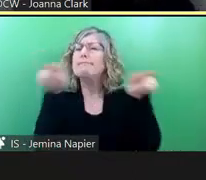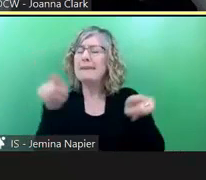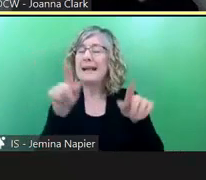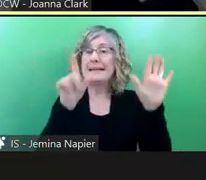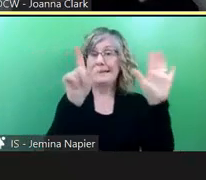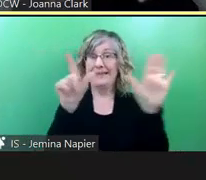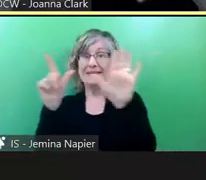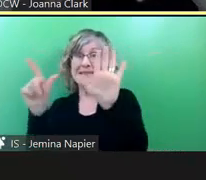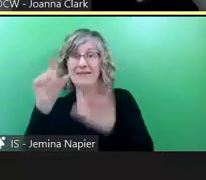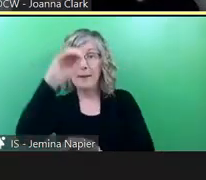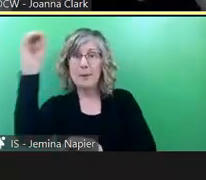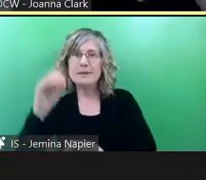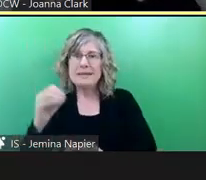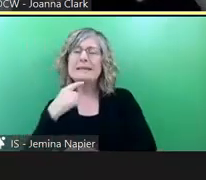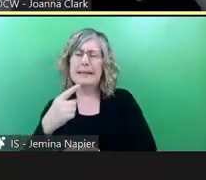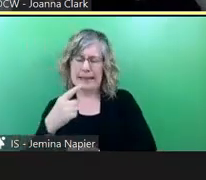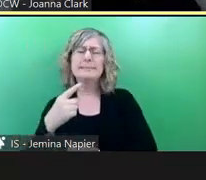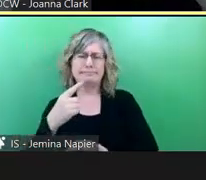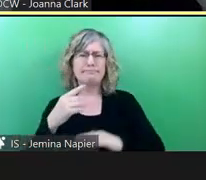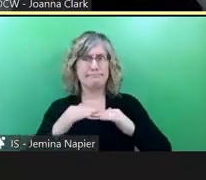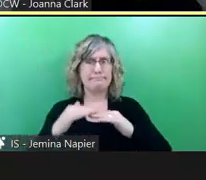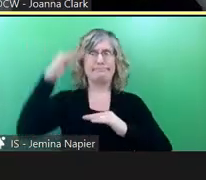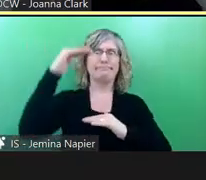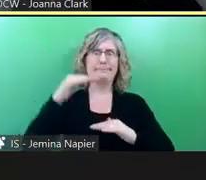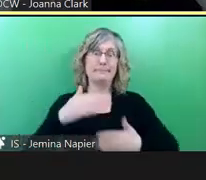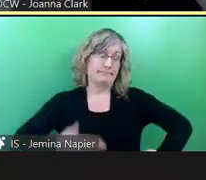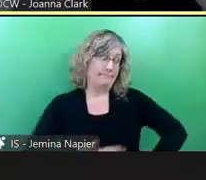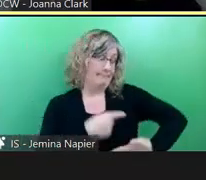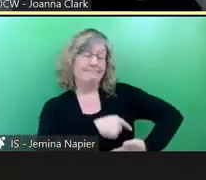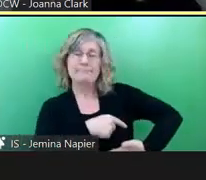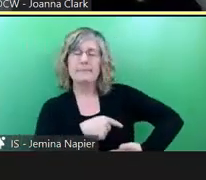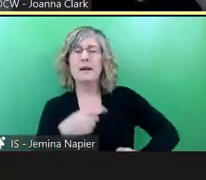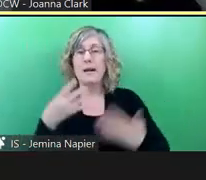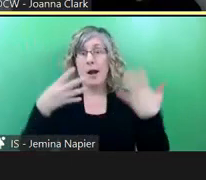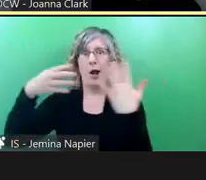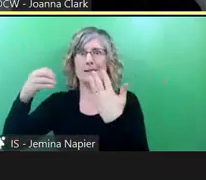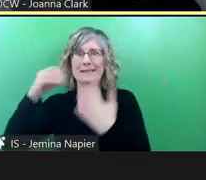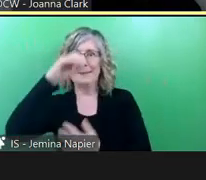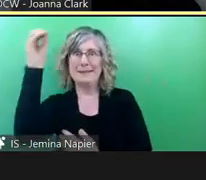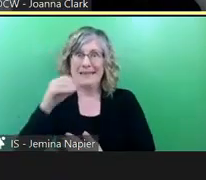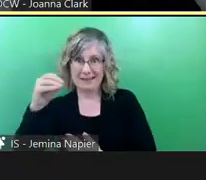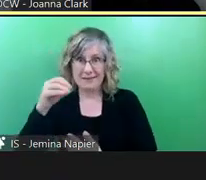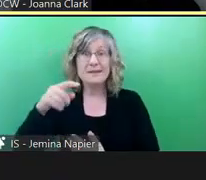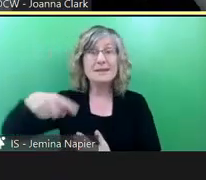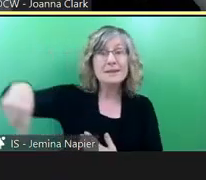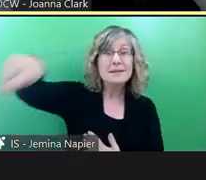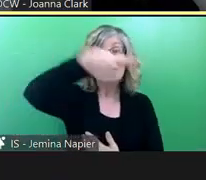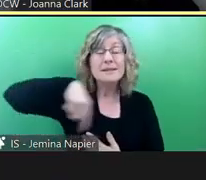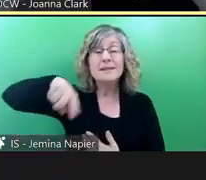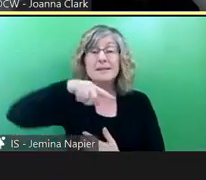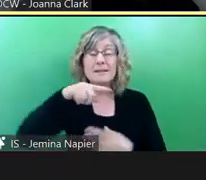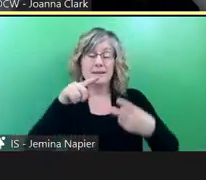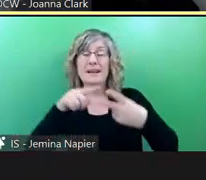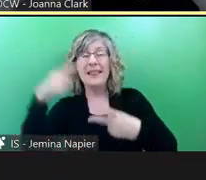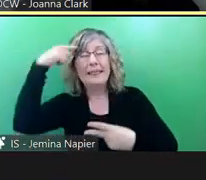families, and 92% of you are saying that the first 3 years are the most important, and I think we would